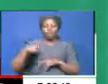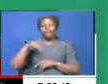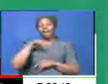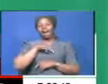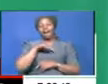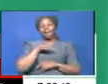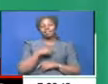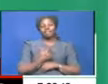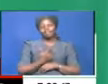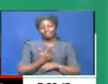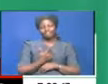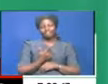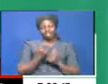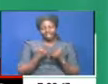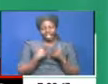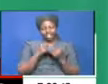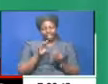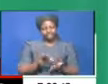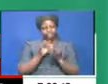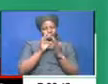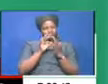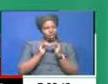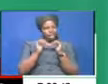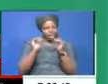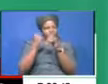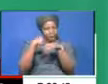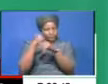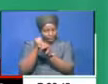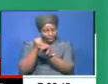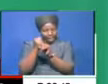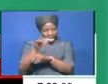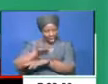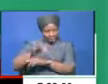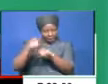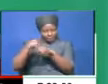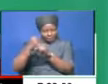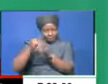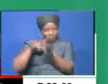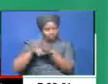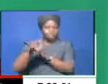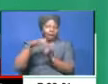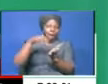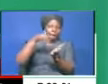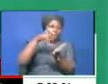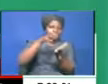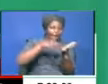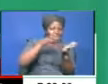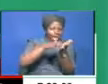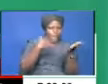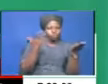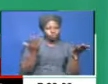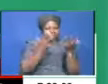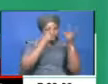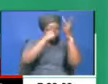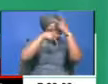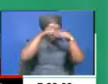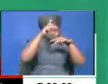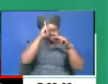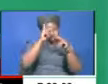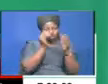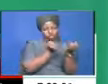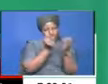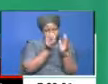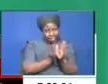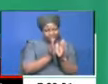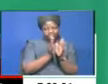in having a special stage set up in Machakos in which a professional driver, a veteran and an